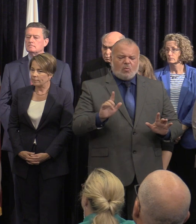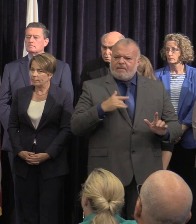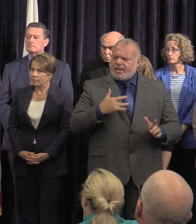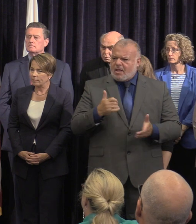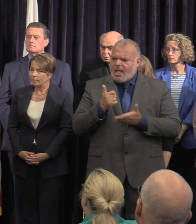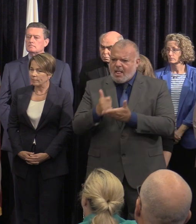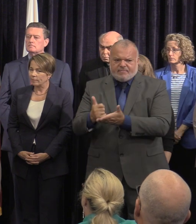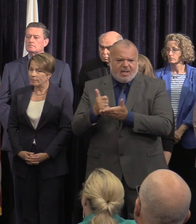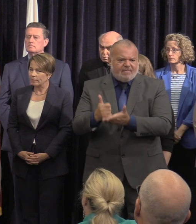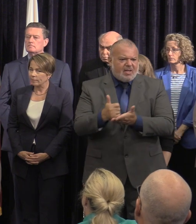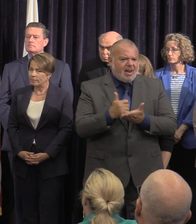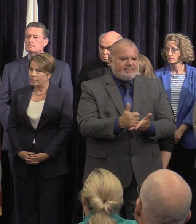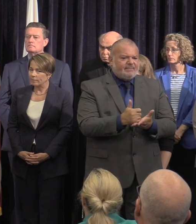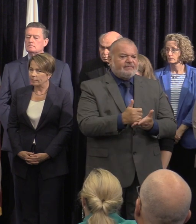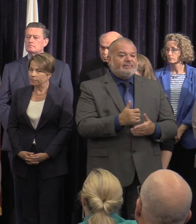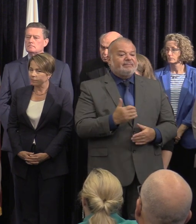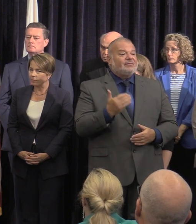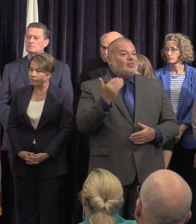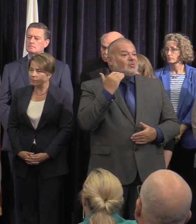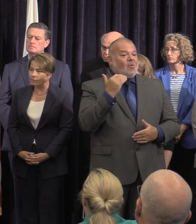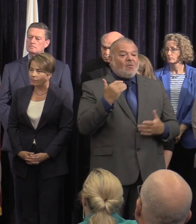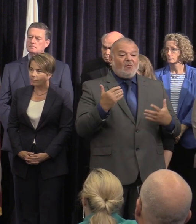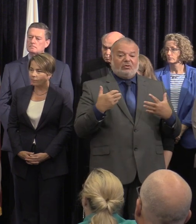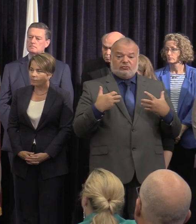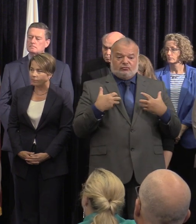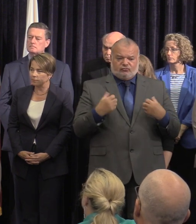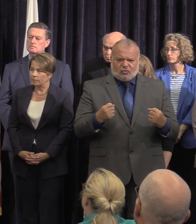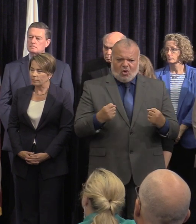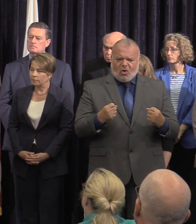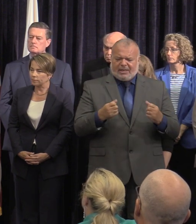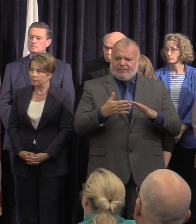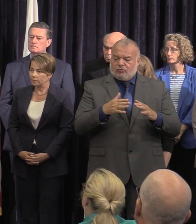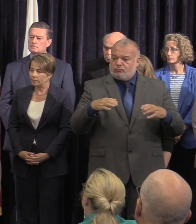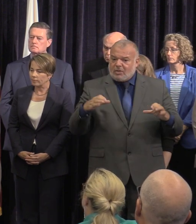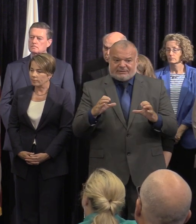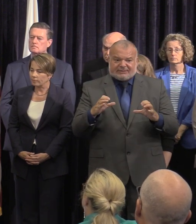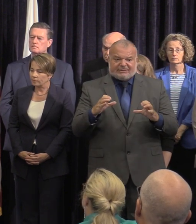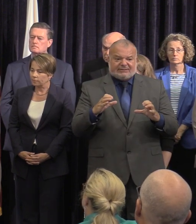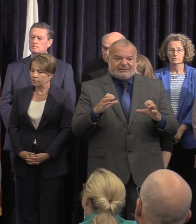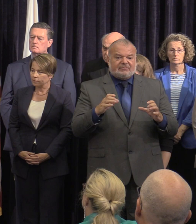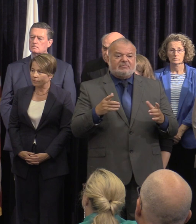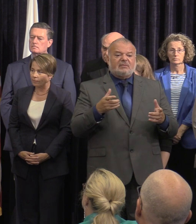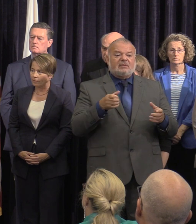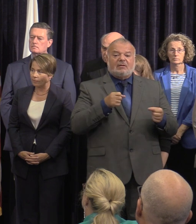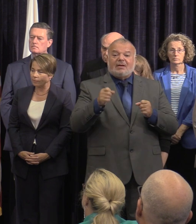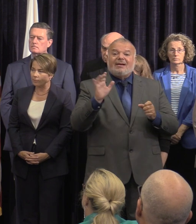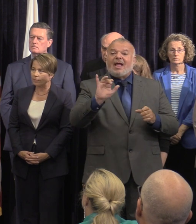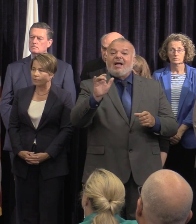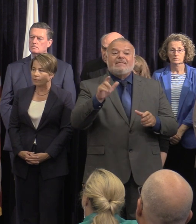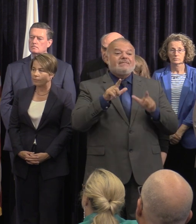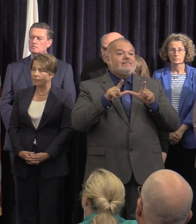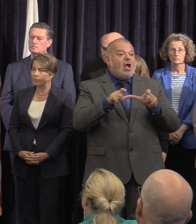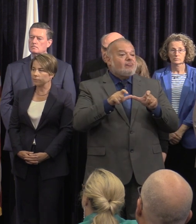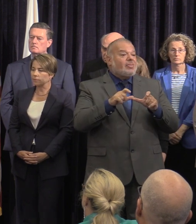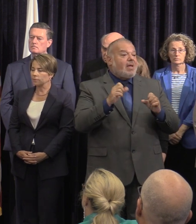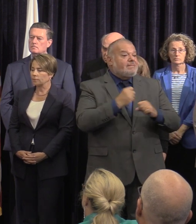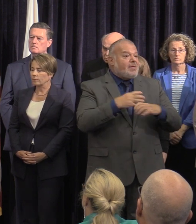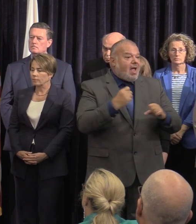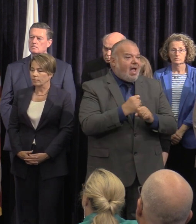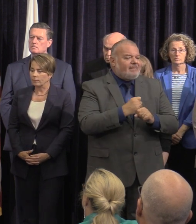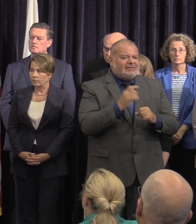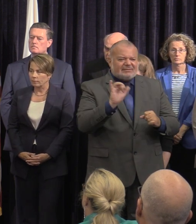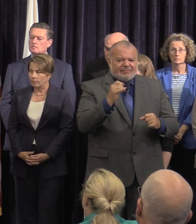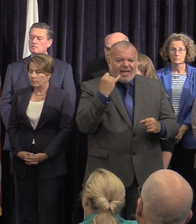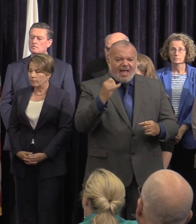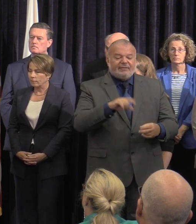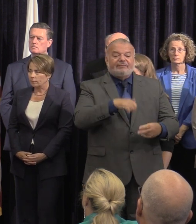these and draw strength from each other to meet any crisis, whether it was the marathon bombing or the COVID pandemic. Right now,